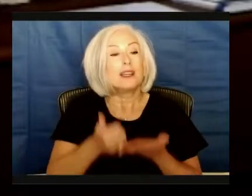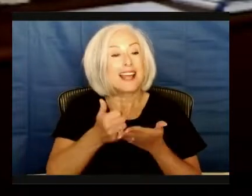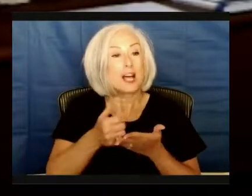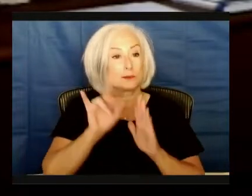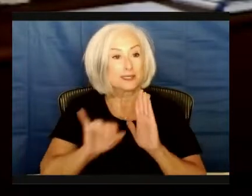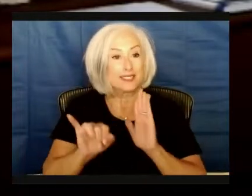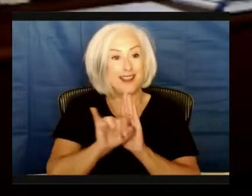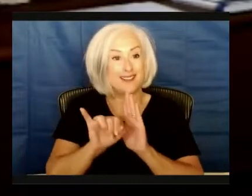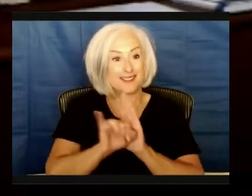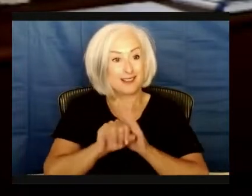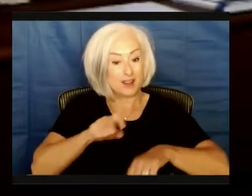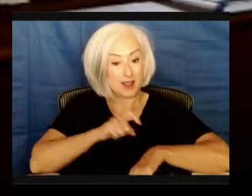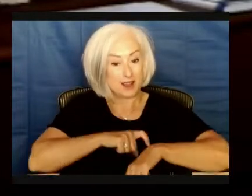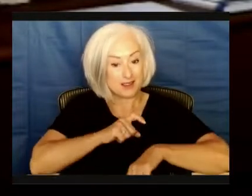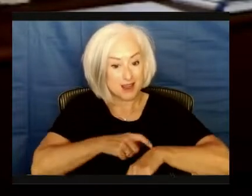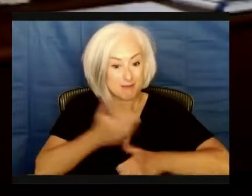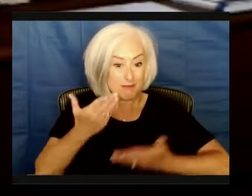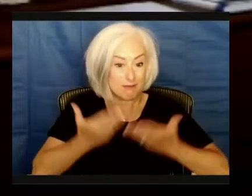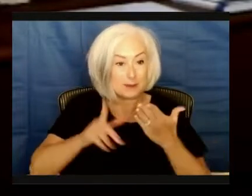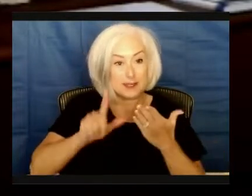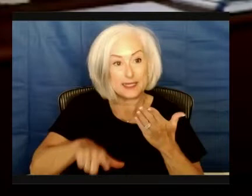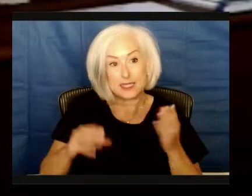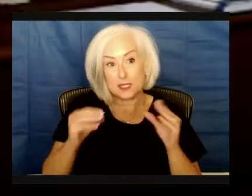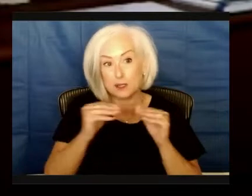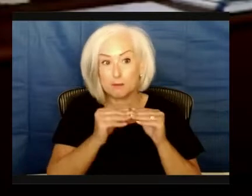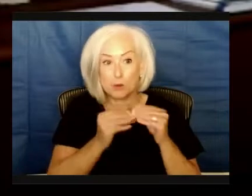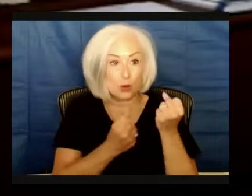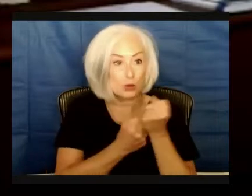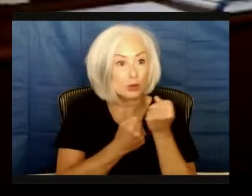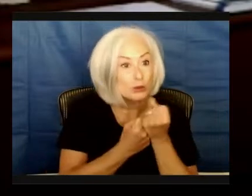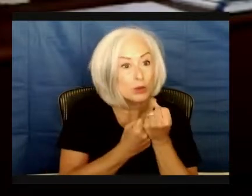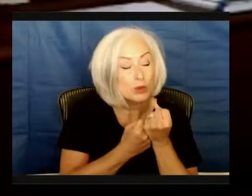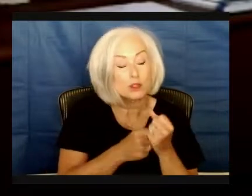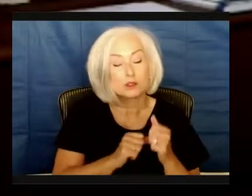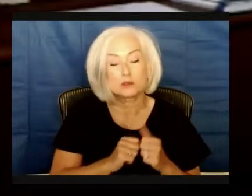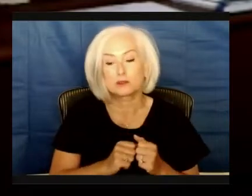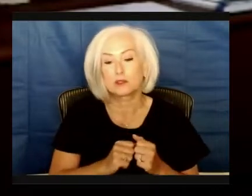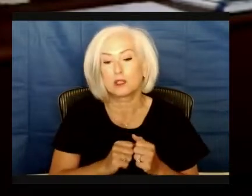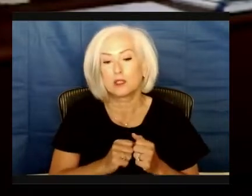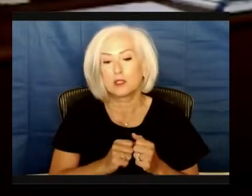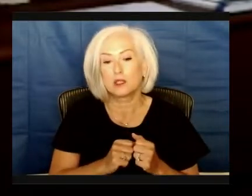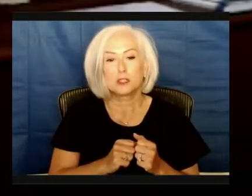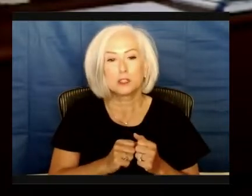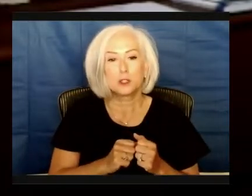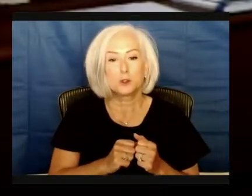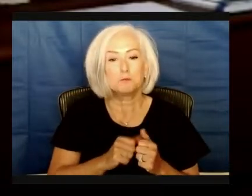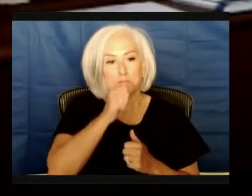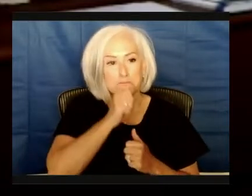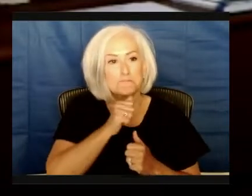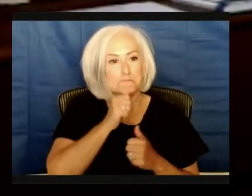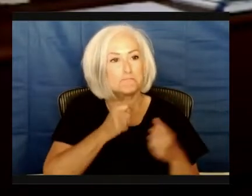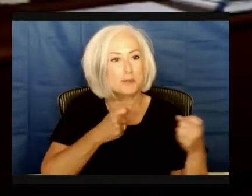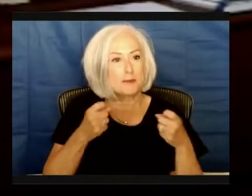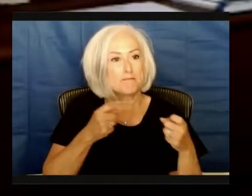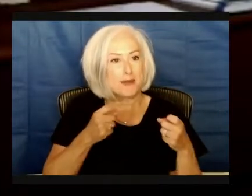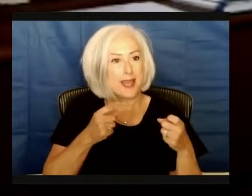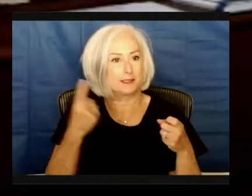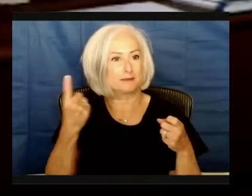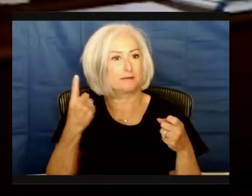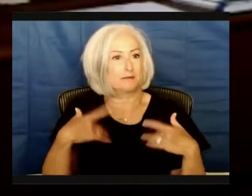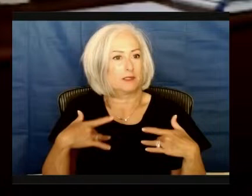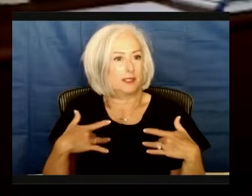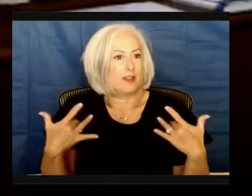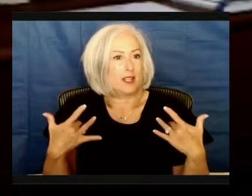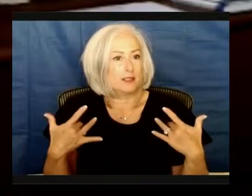more assistance or support to be able to work to cope with an event. So that's really